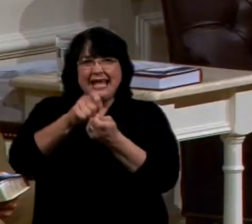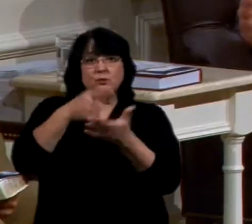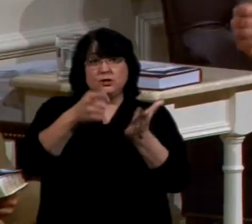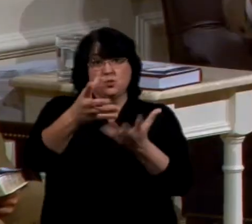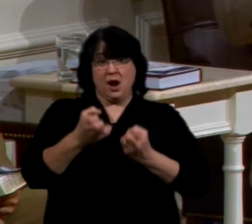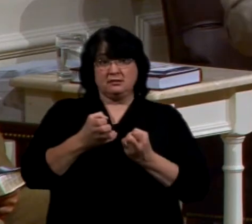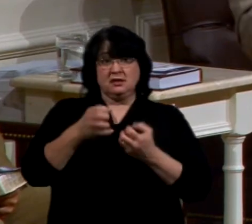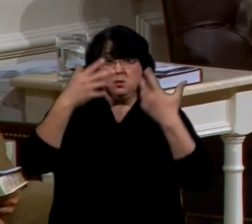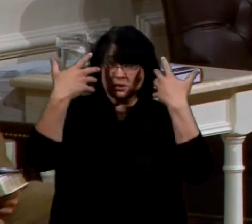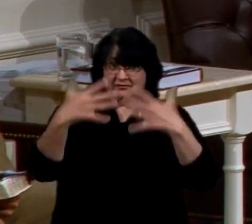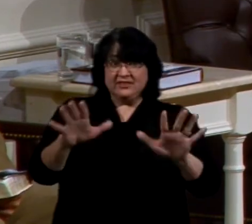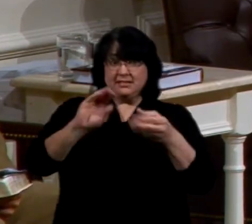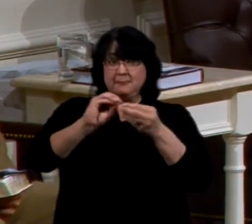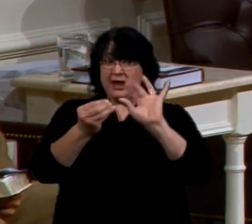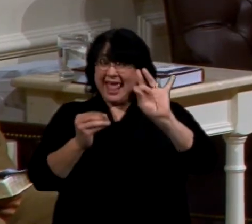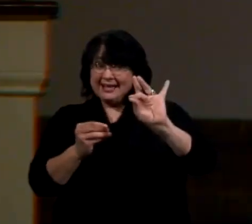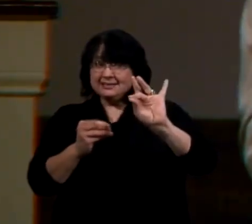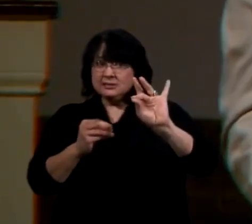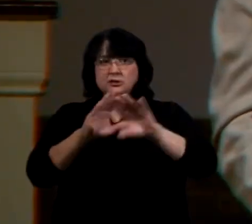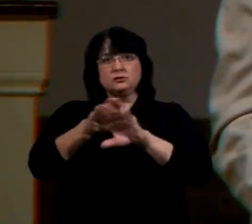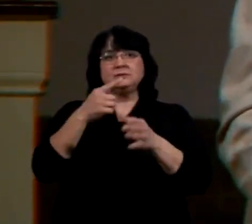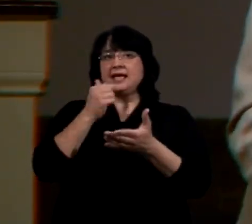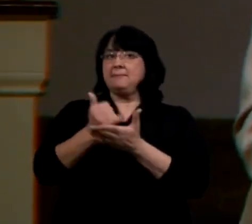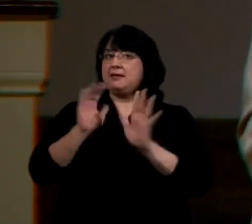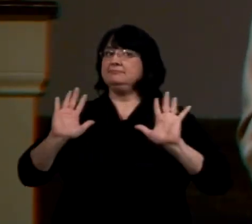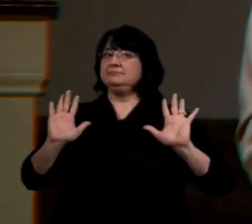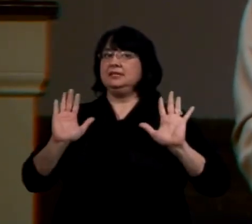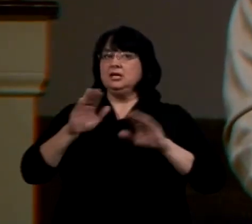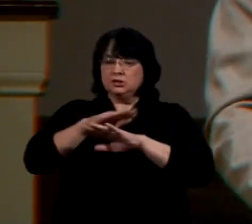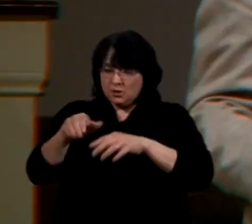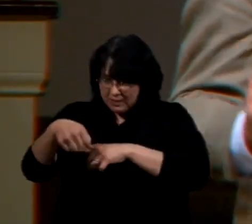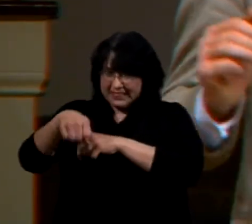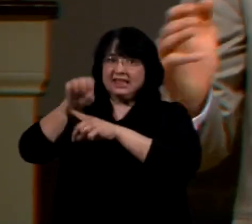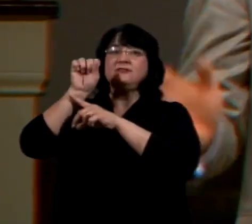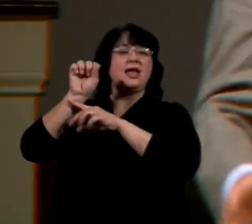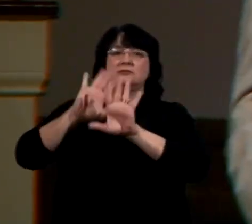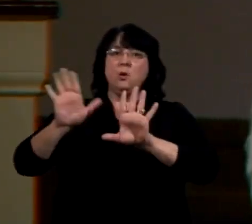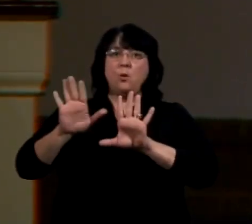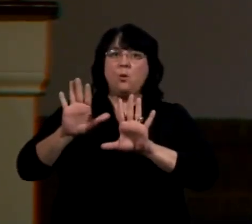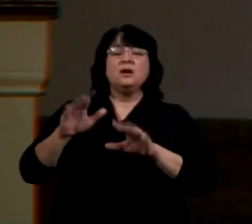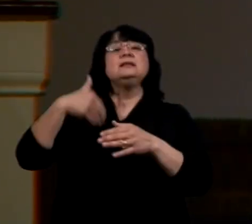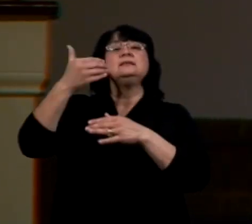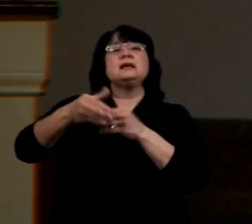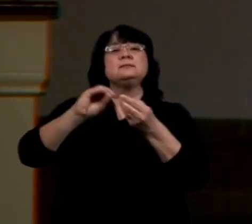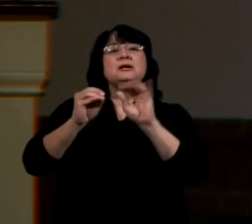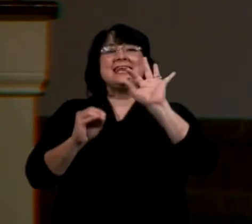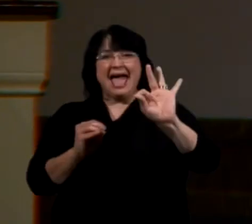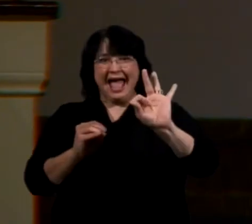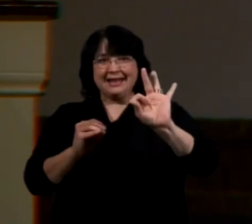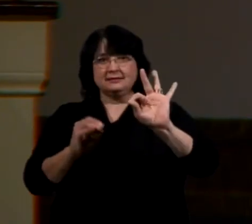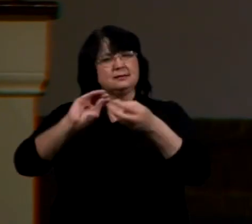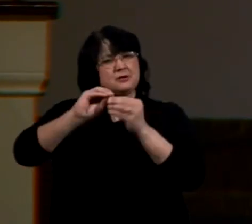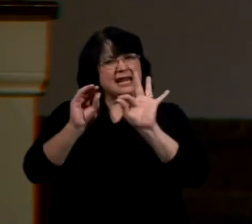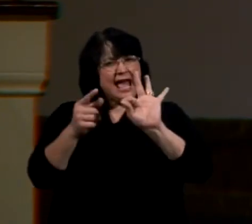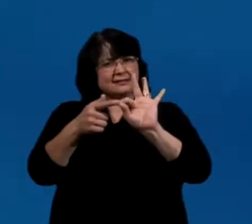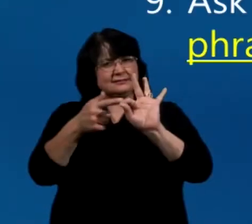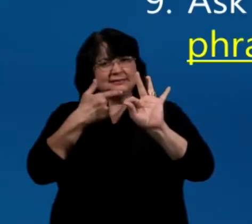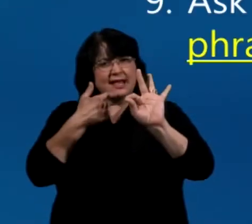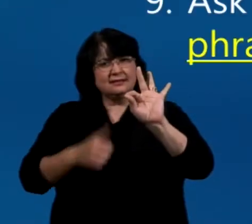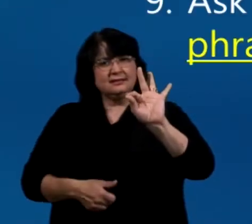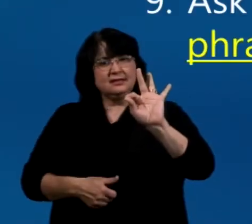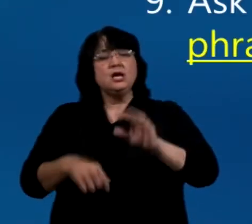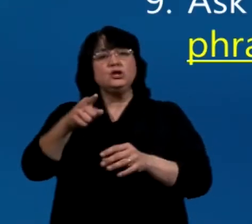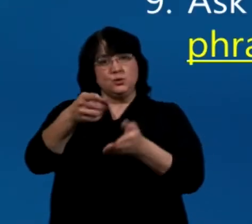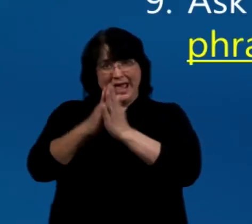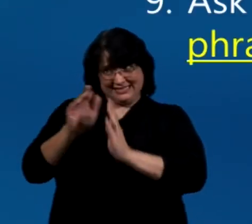you're done with step 8, you do not say amen, you do not lift your head, you're going to go to step 9. What is step 9? You're going to